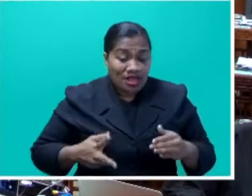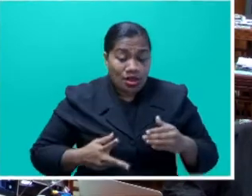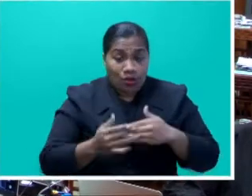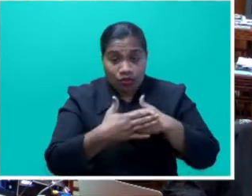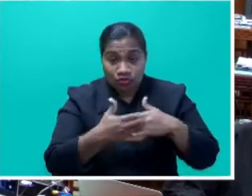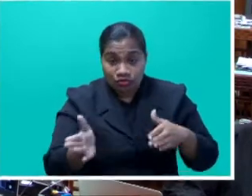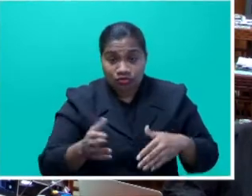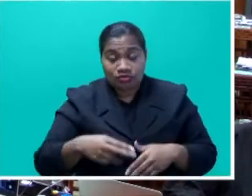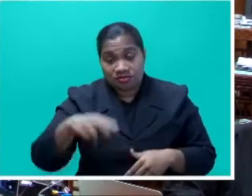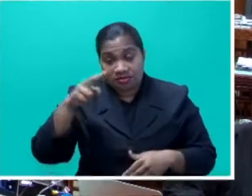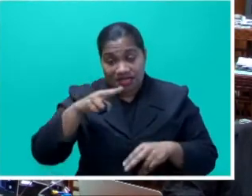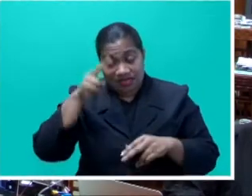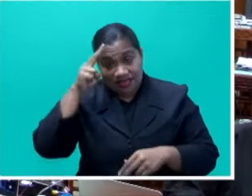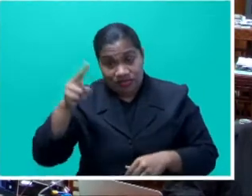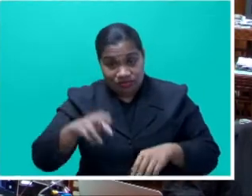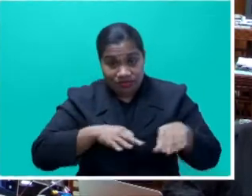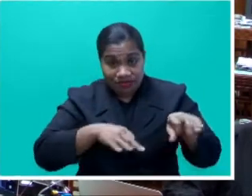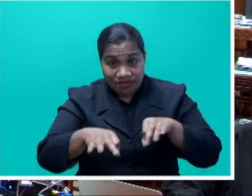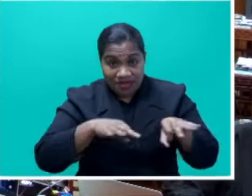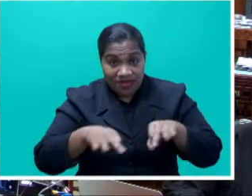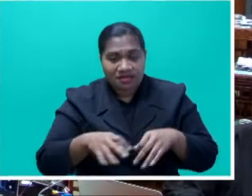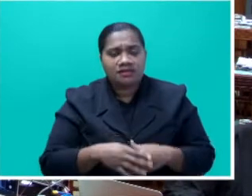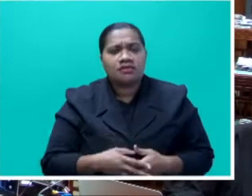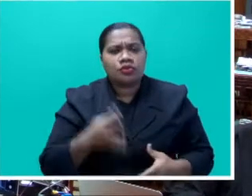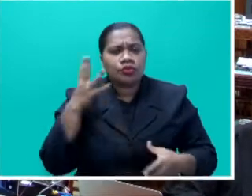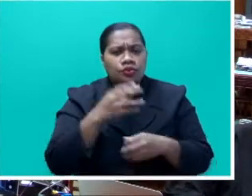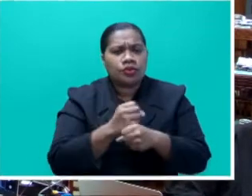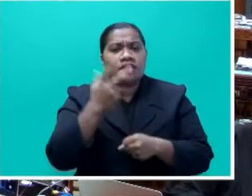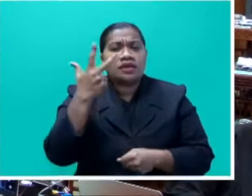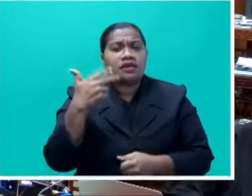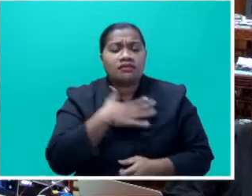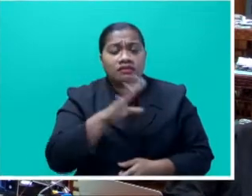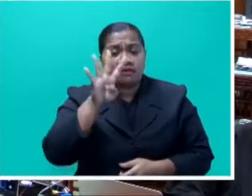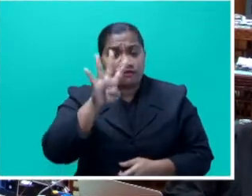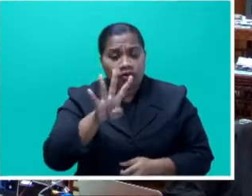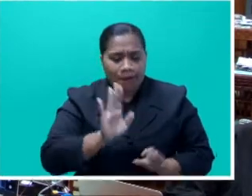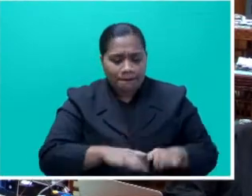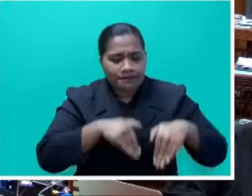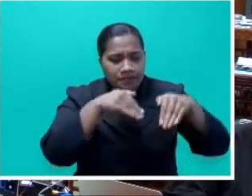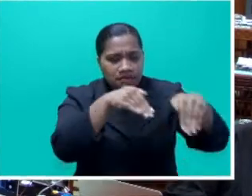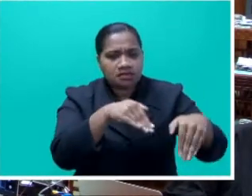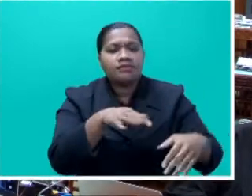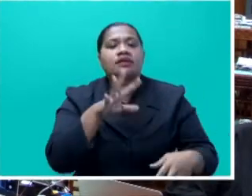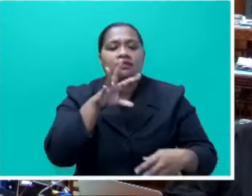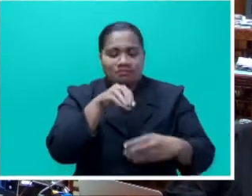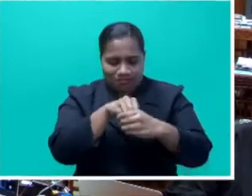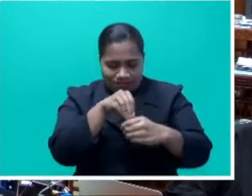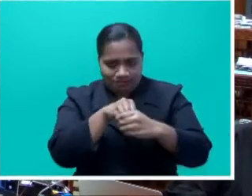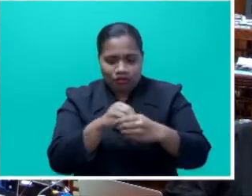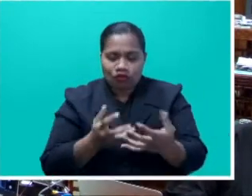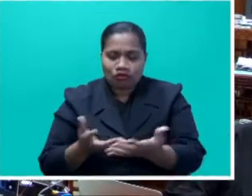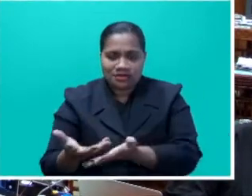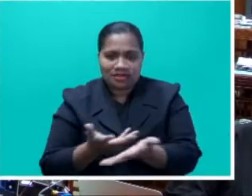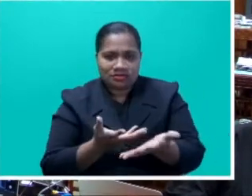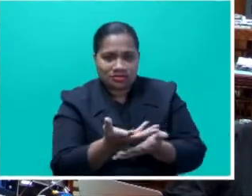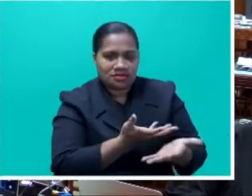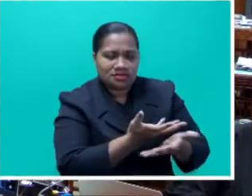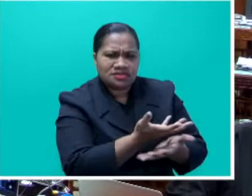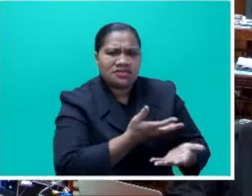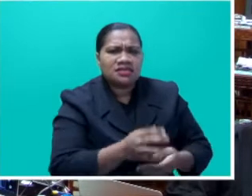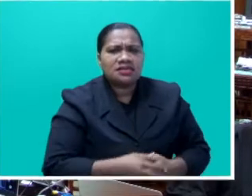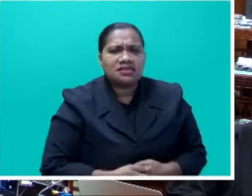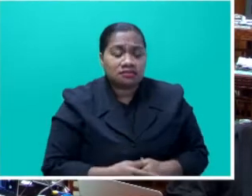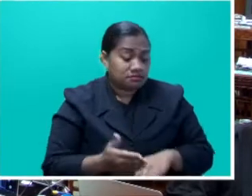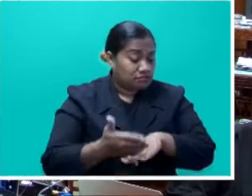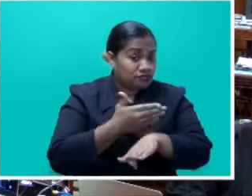consultation process, a total of 804 participants have been part of the in-person consultations before the